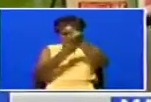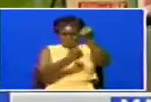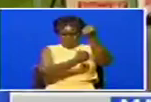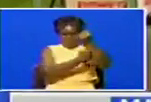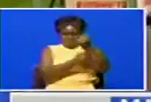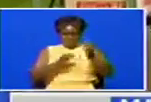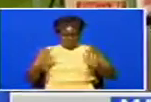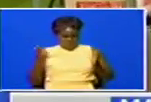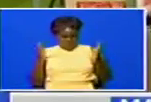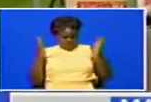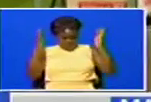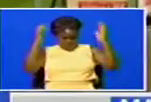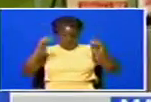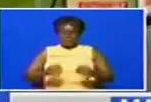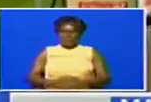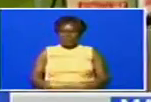in celebration.